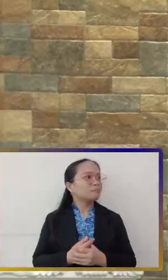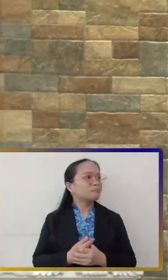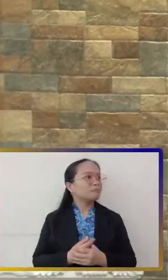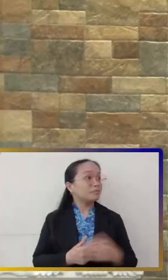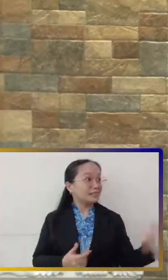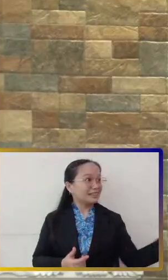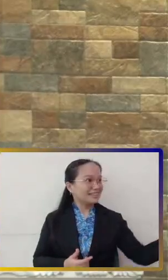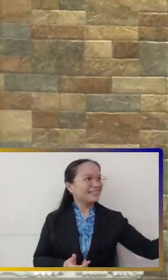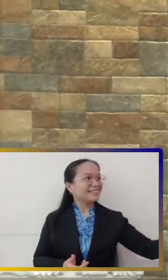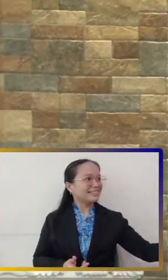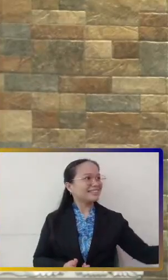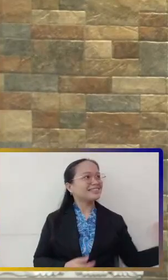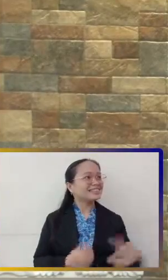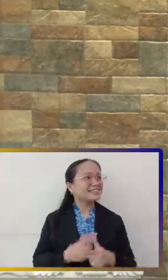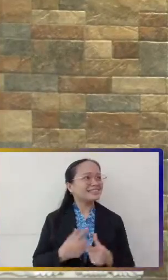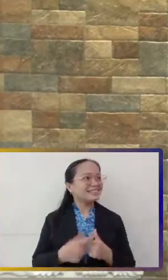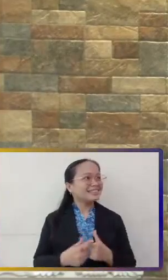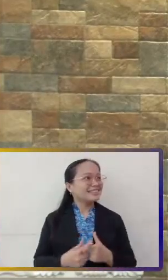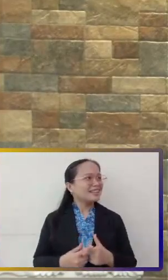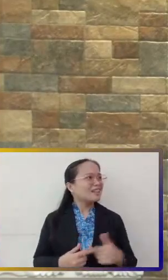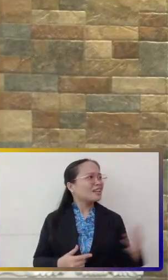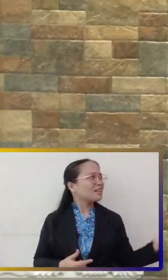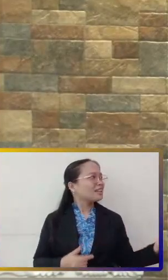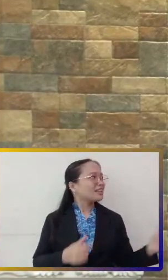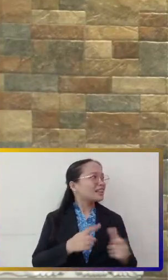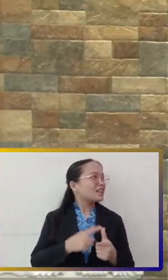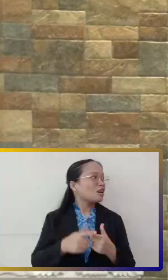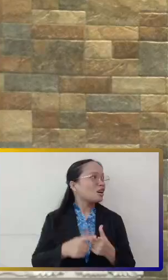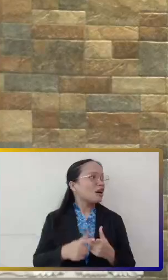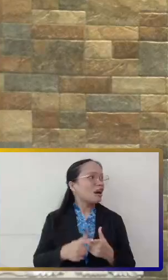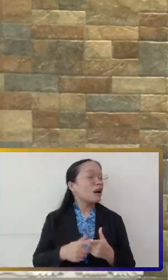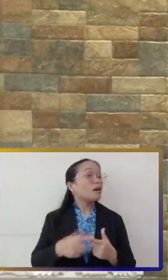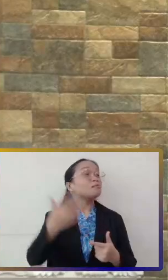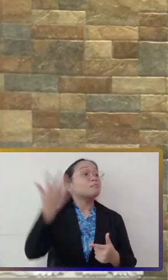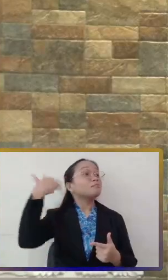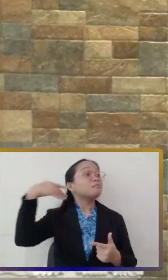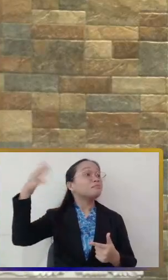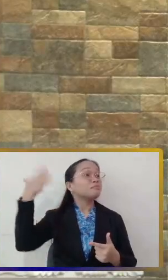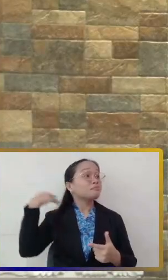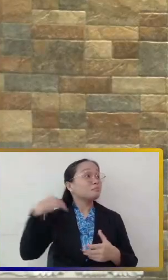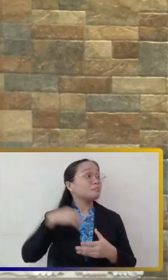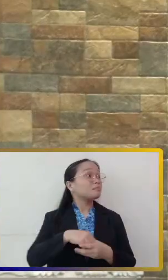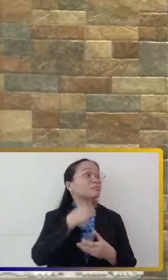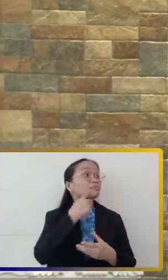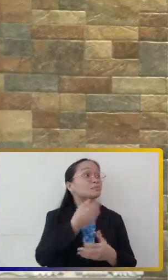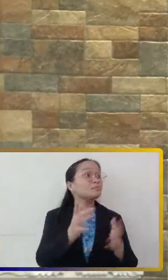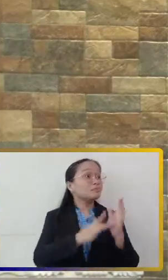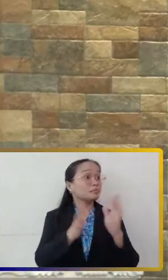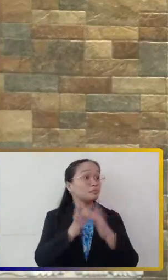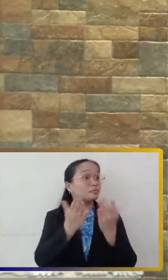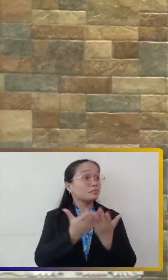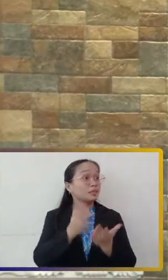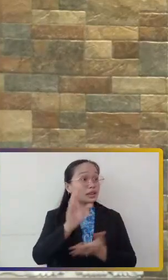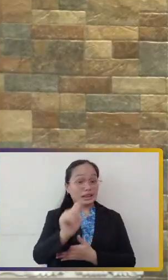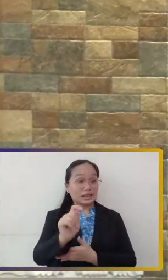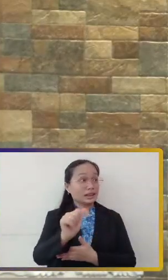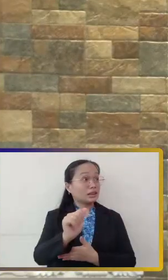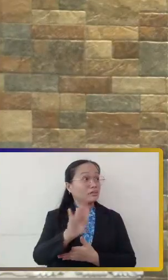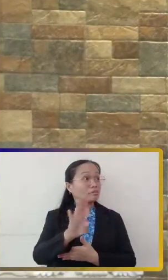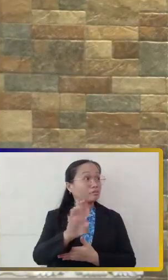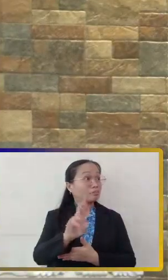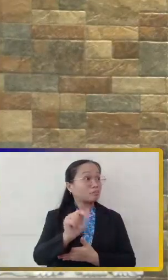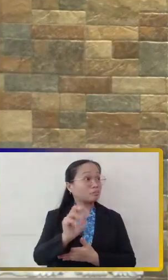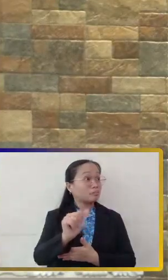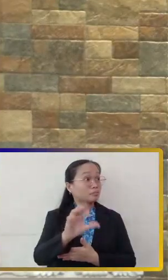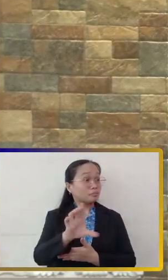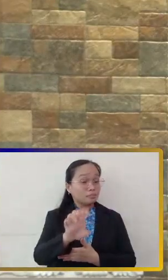times appointed. Okay? Kaya nga po, noong araw, behold, sabi ng Biblia, the tabernacle of God,